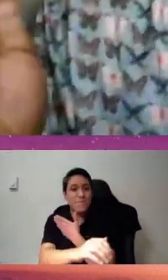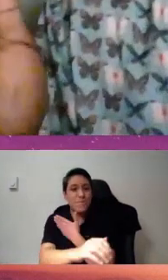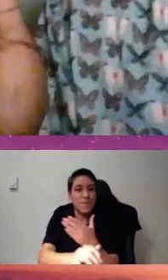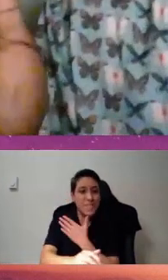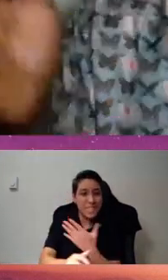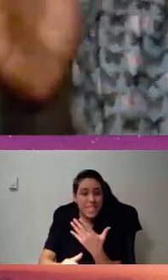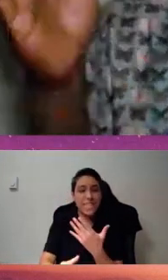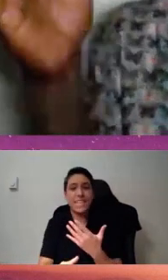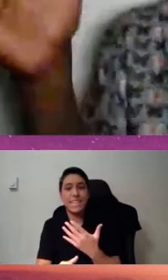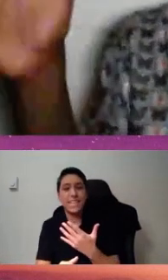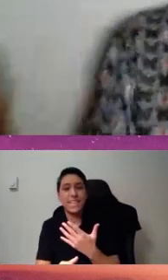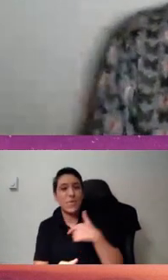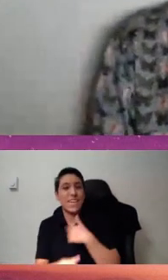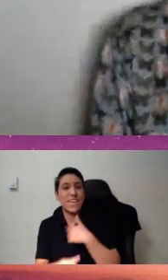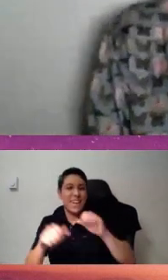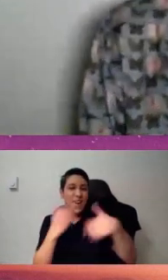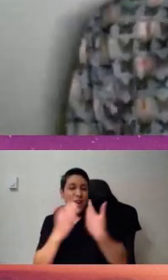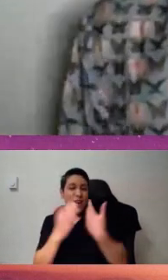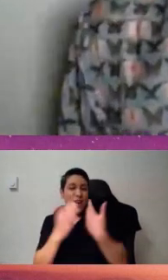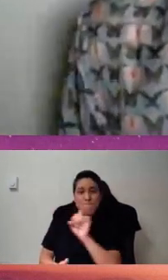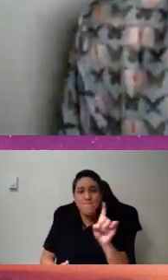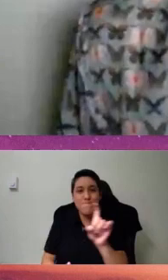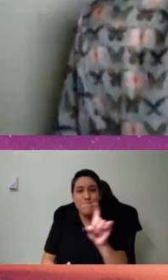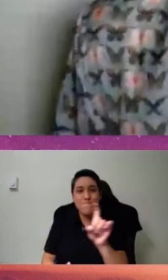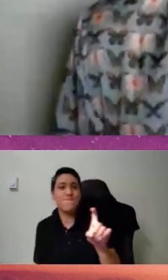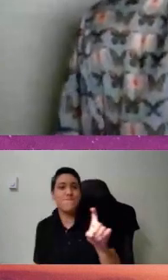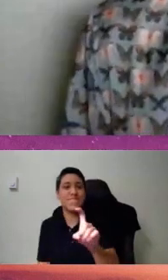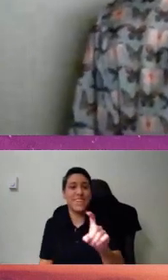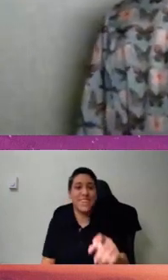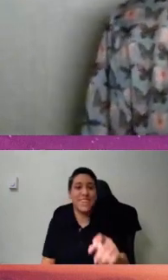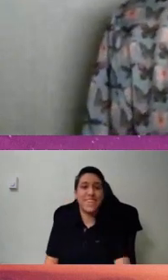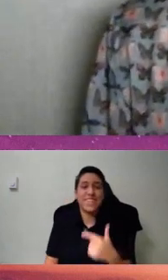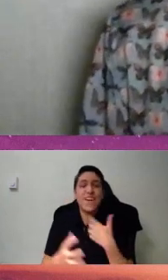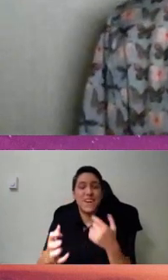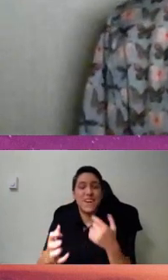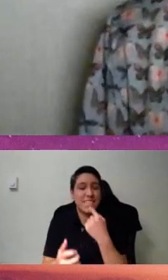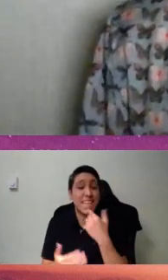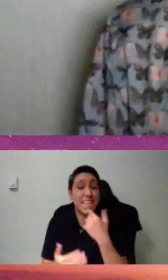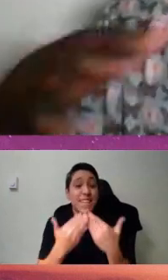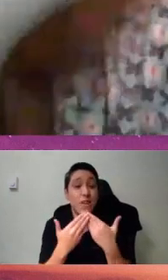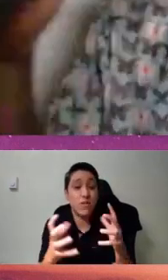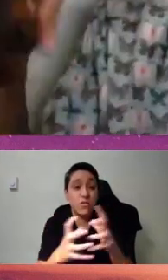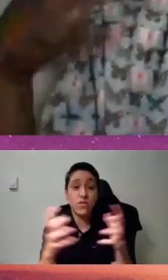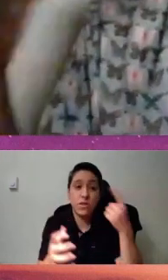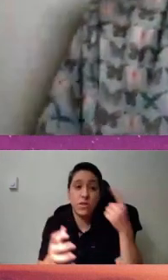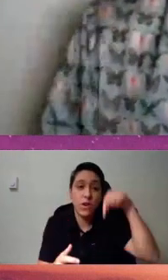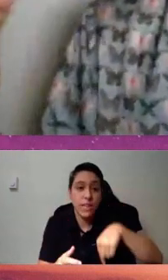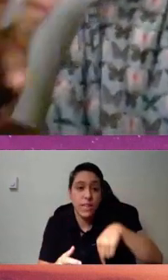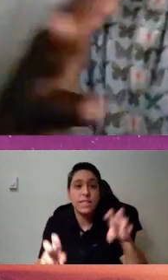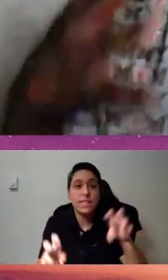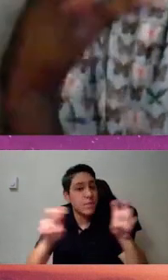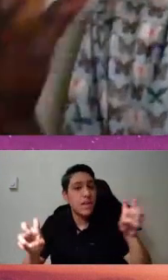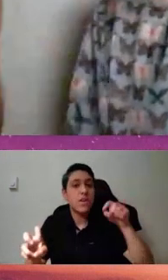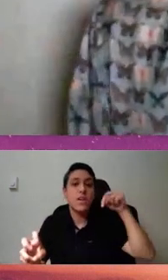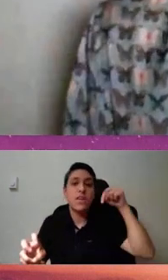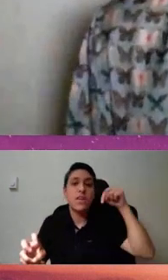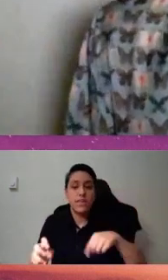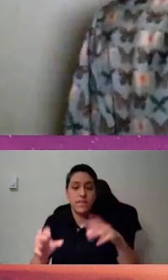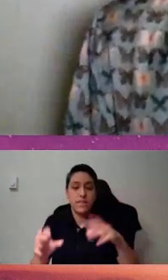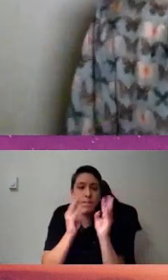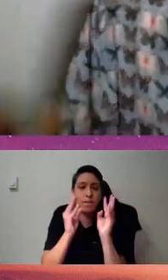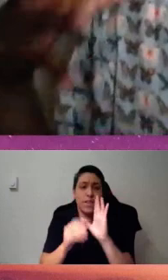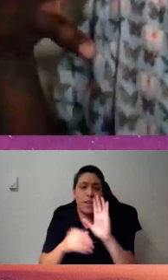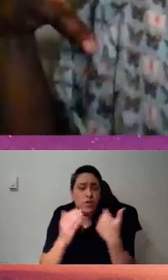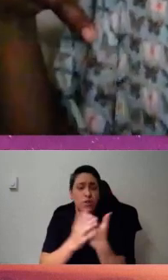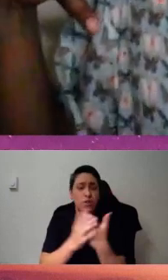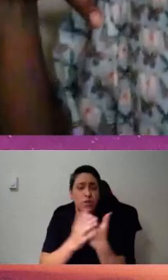in a circle for a second. Thank you so much for this ceremony and this healing. All of what you all are saying